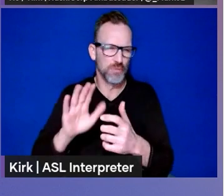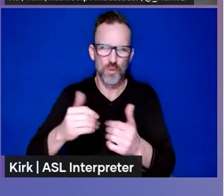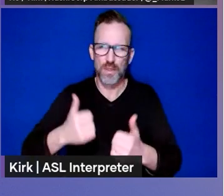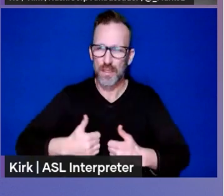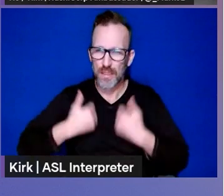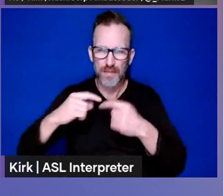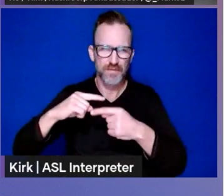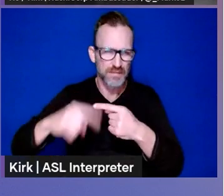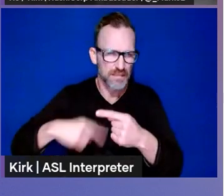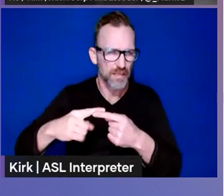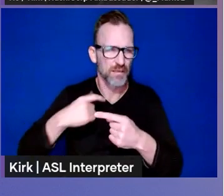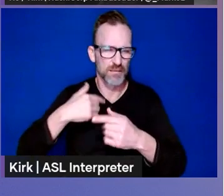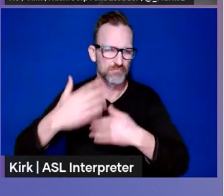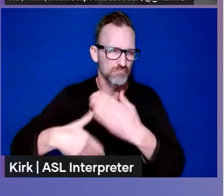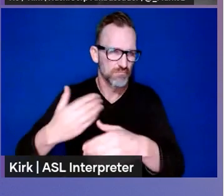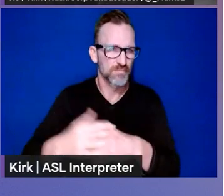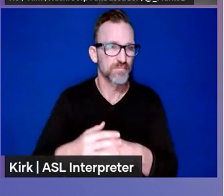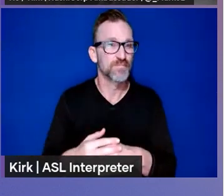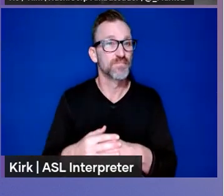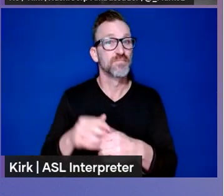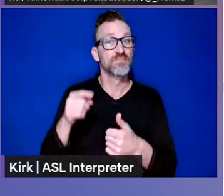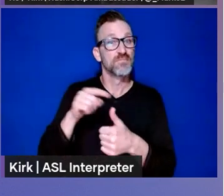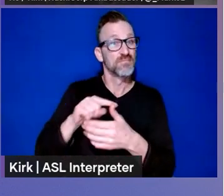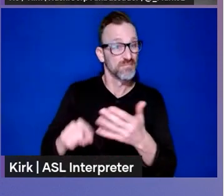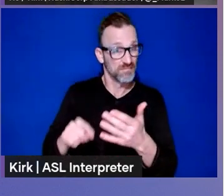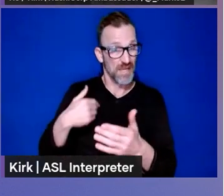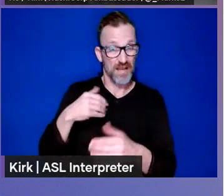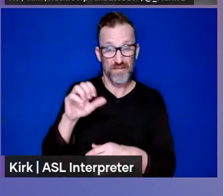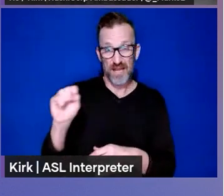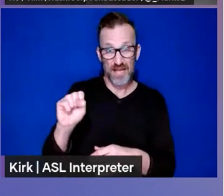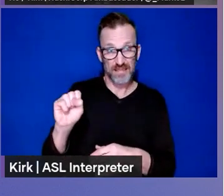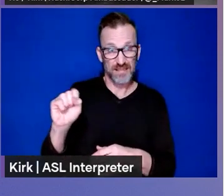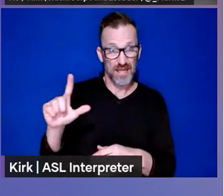it doesn't come with any kind of SLAs or